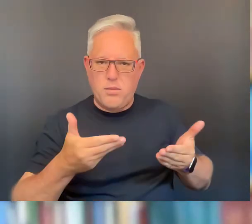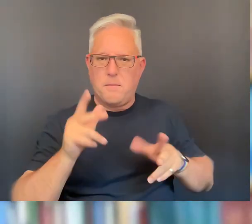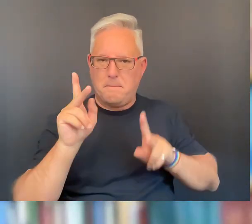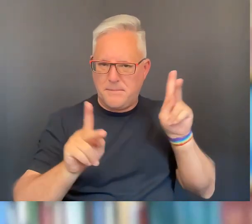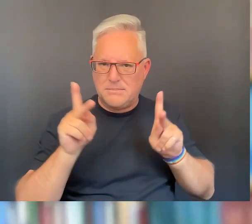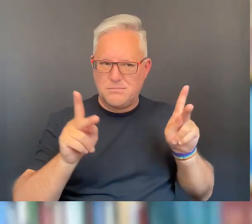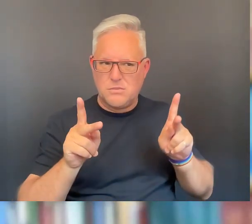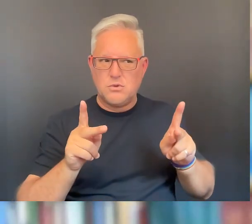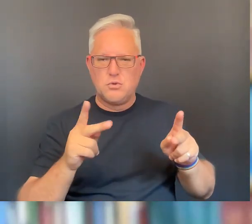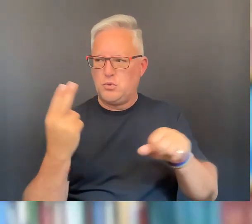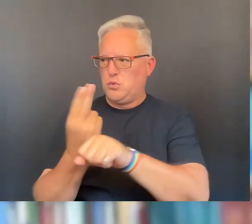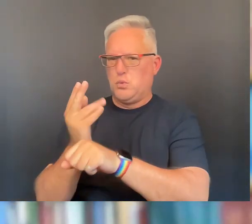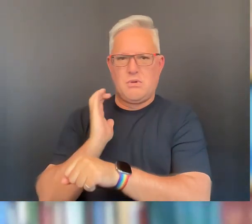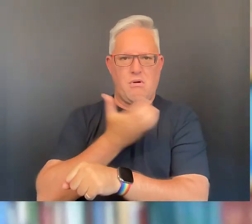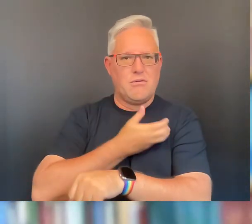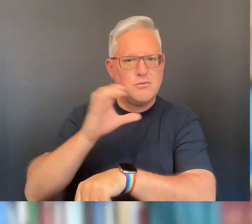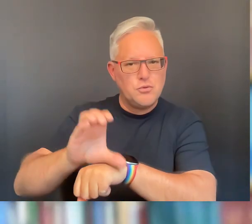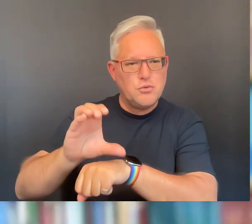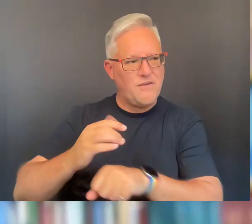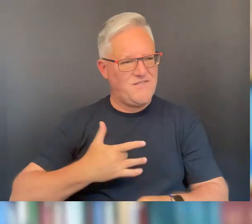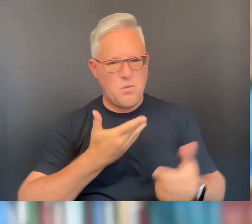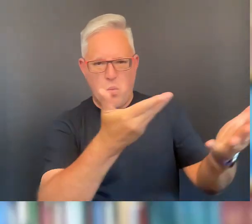do to people who are in our space.